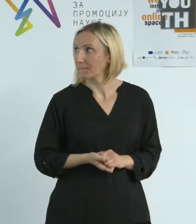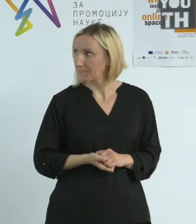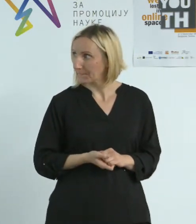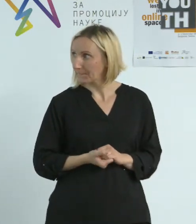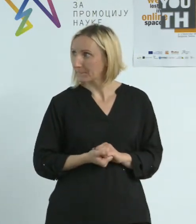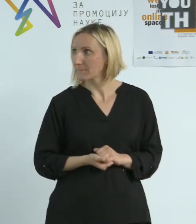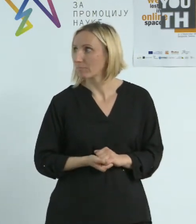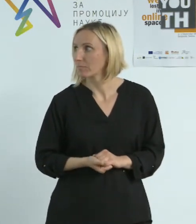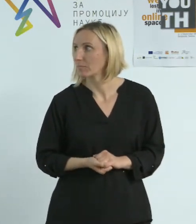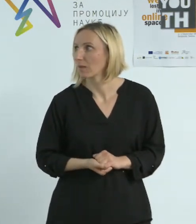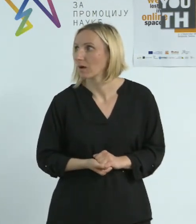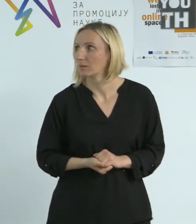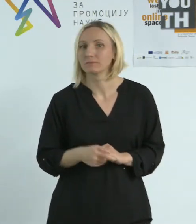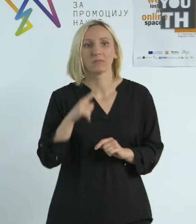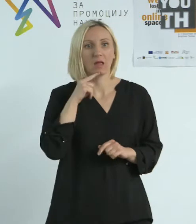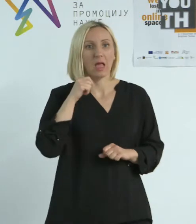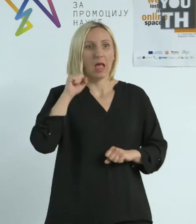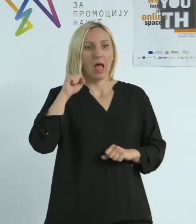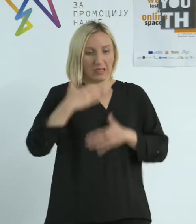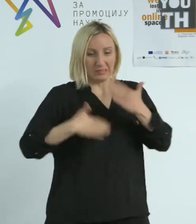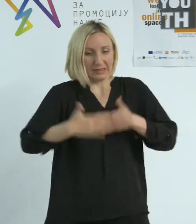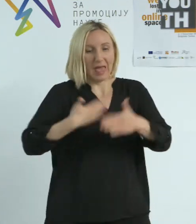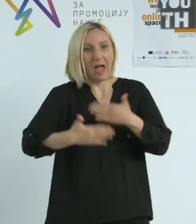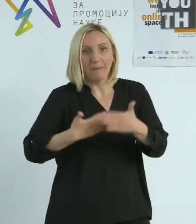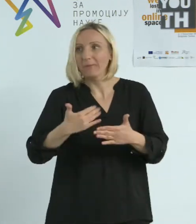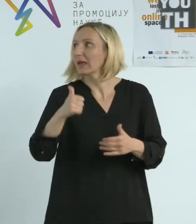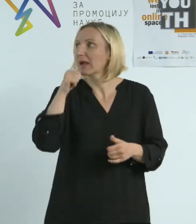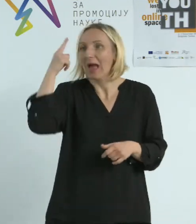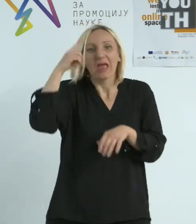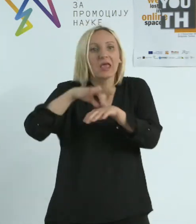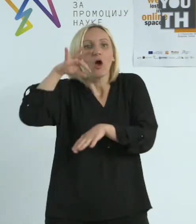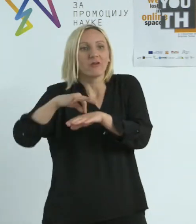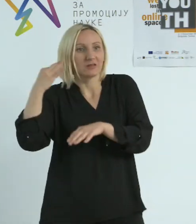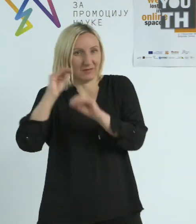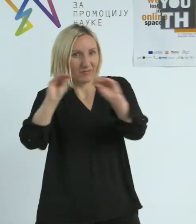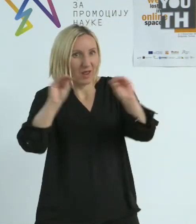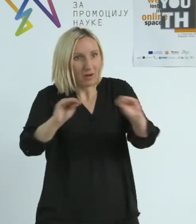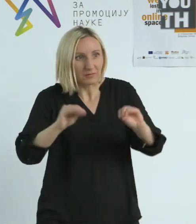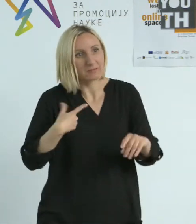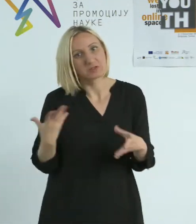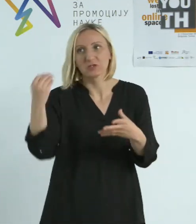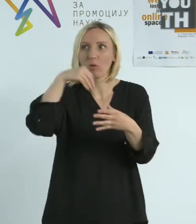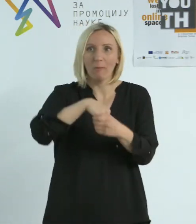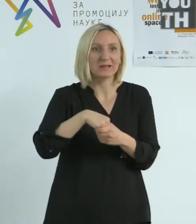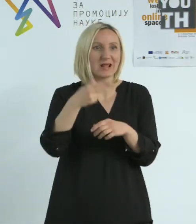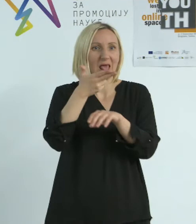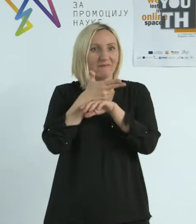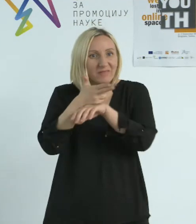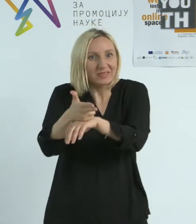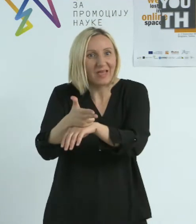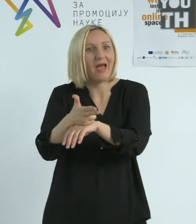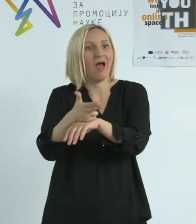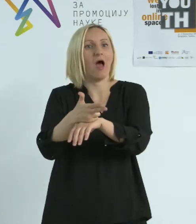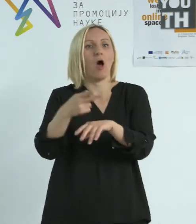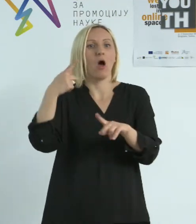to do. Creation of dynamic and innovative lesson. We've got it. We've put it some kind of videos inside,